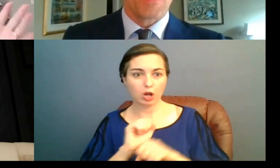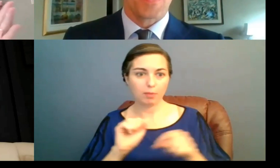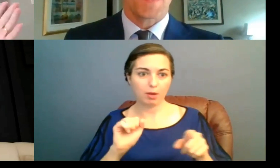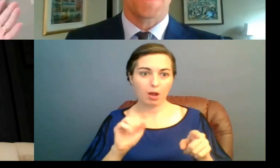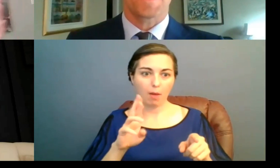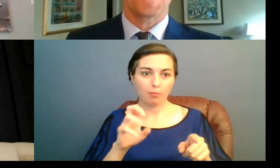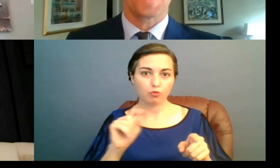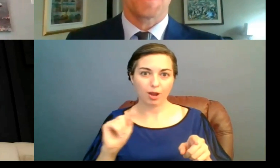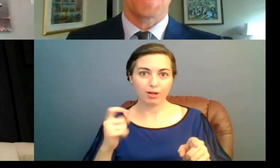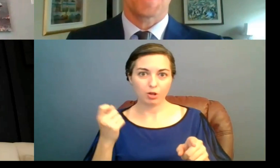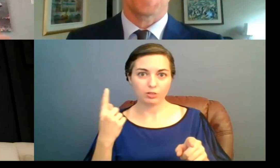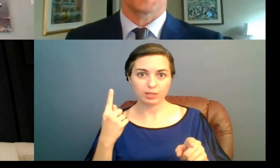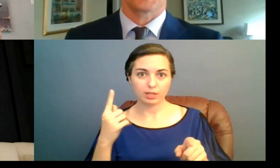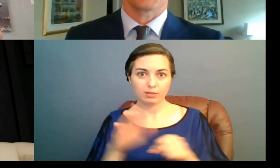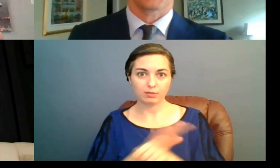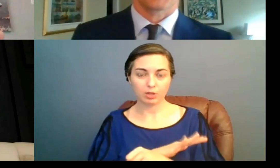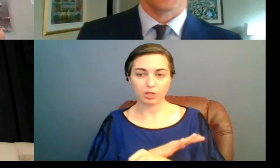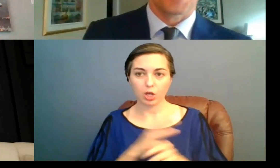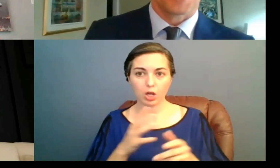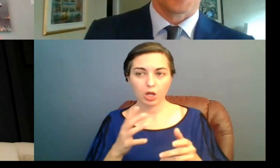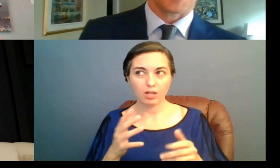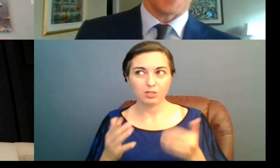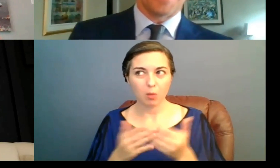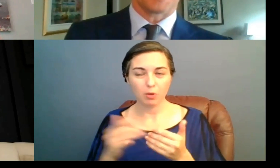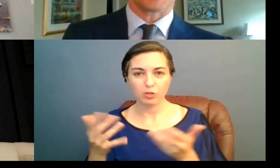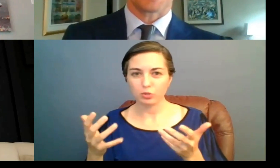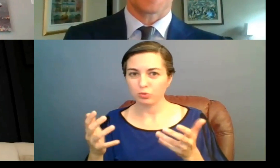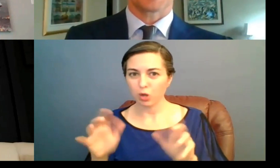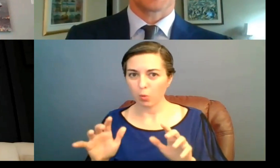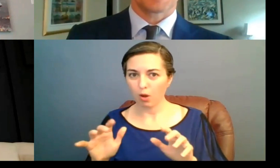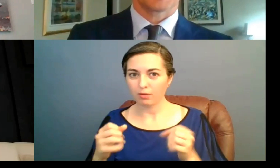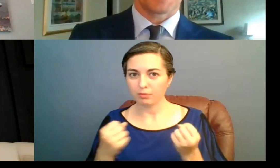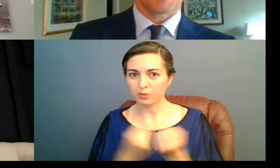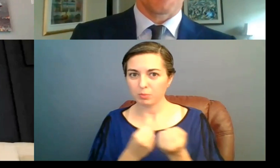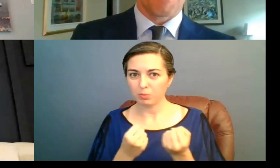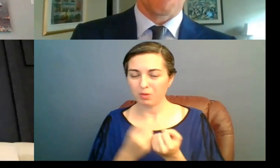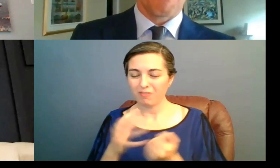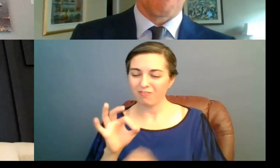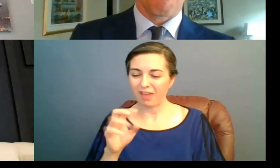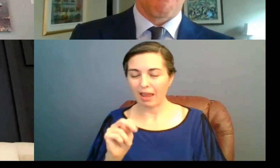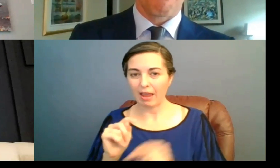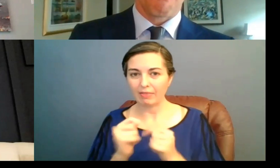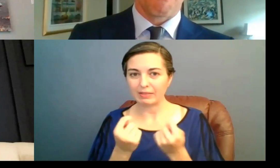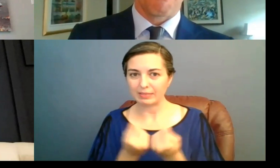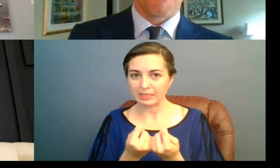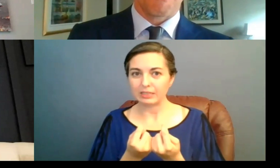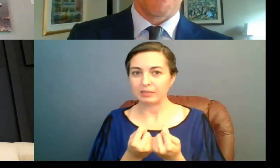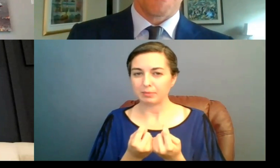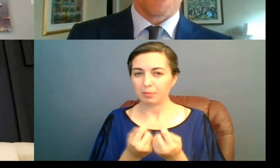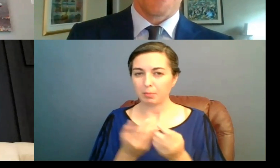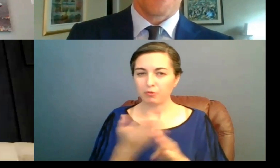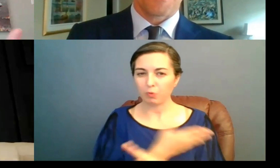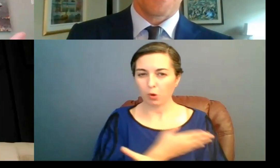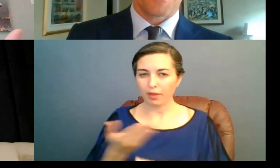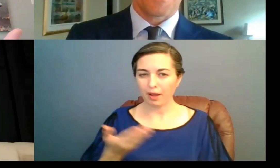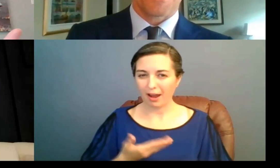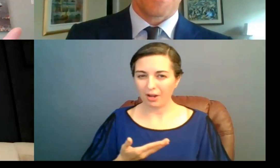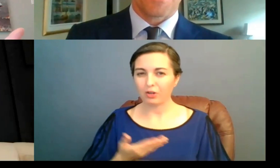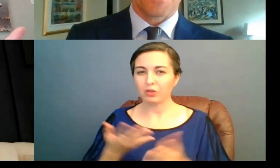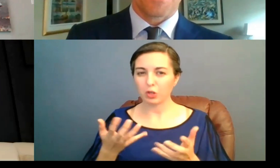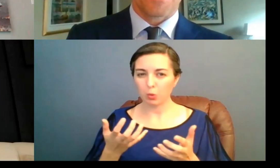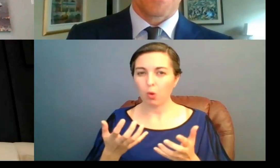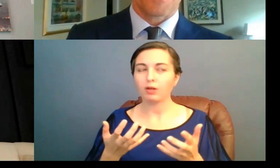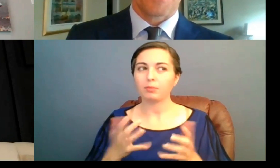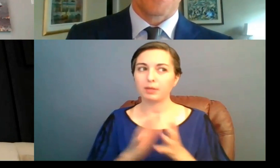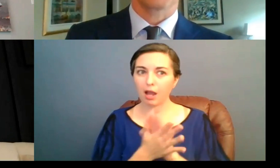Like you almost don't want to be a fan of the team that you work for going into it. You want to become a fan because the team's